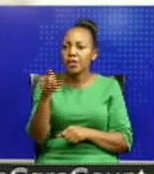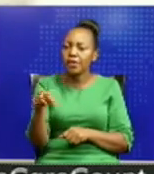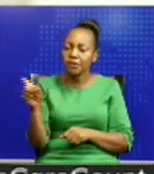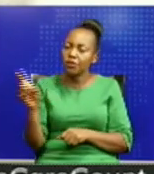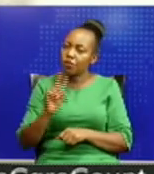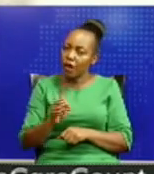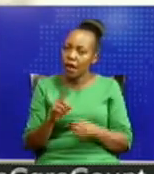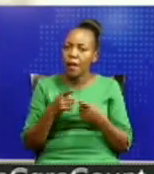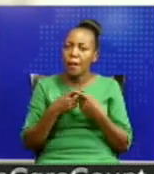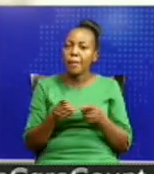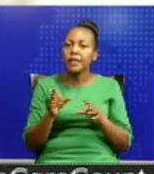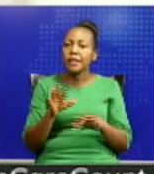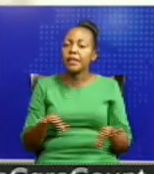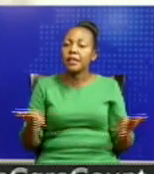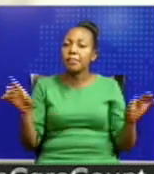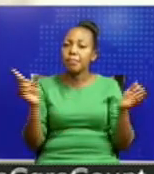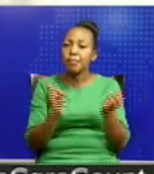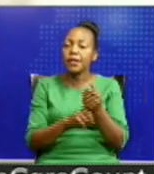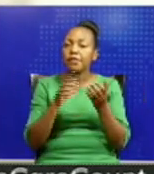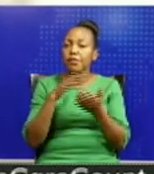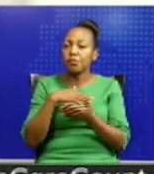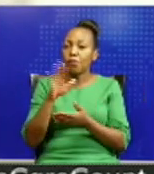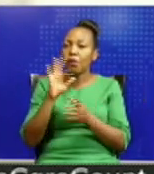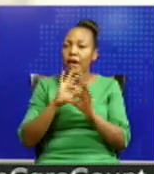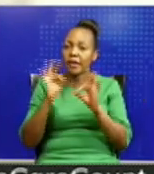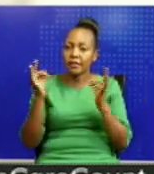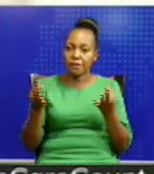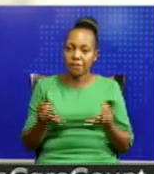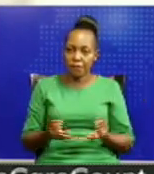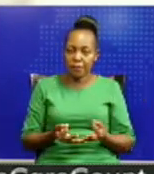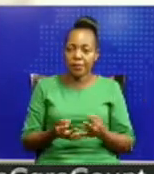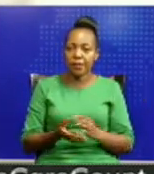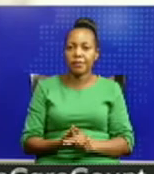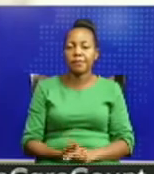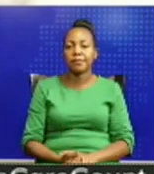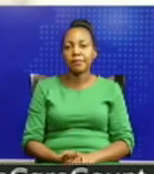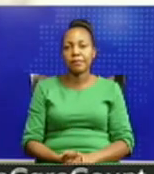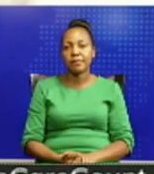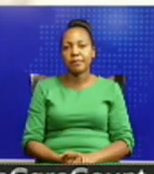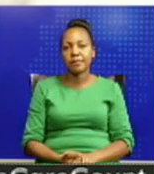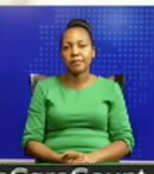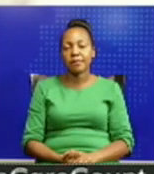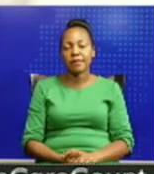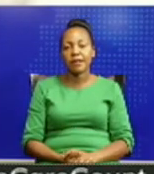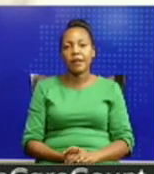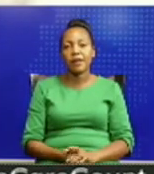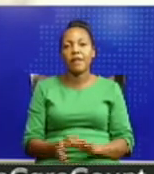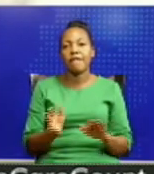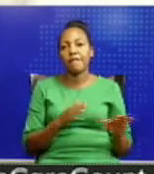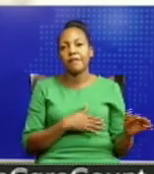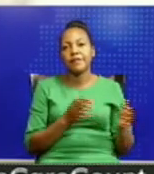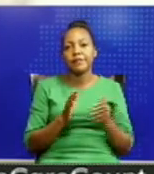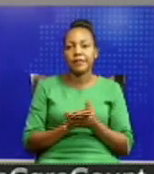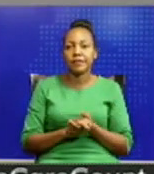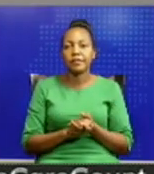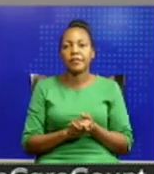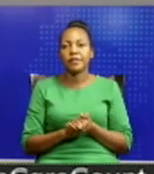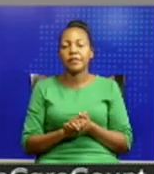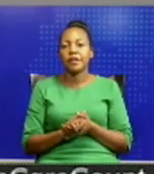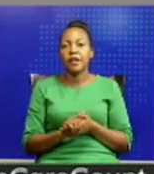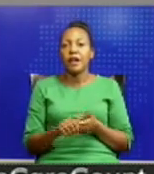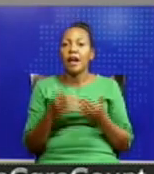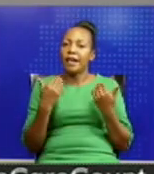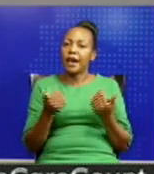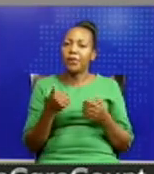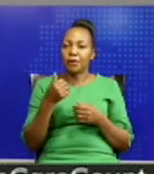It benefits us more than those people that we are looking at. All right, let's talk about feasibility and whether or not